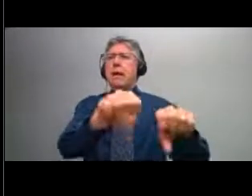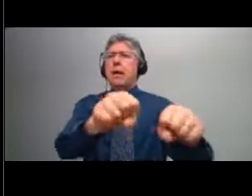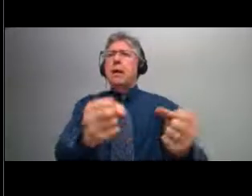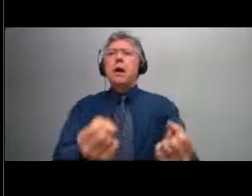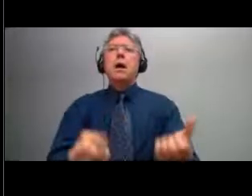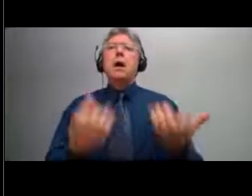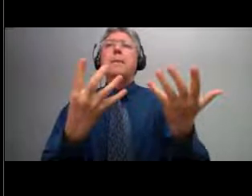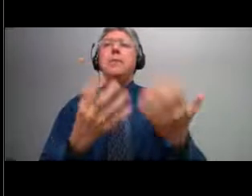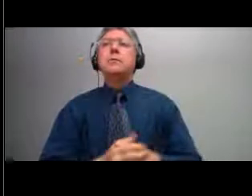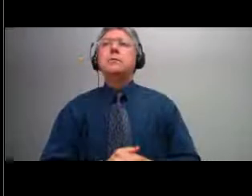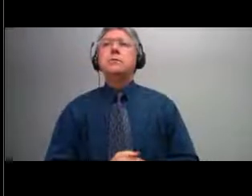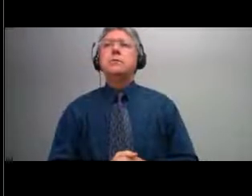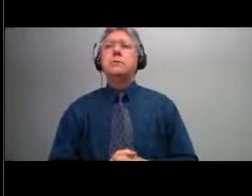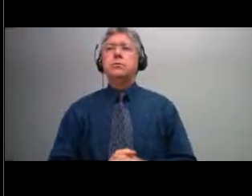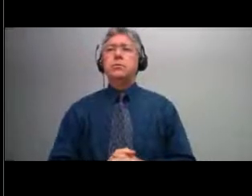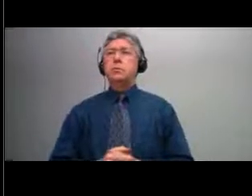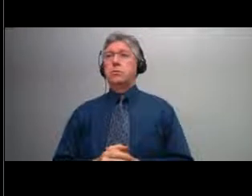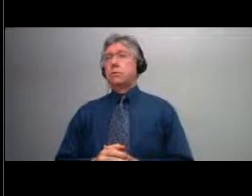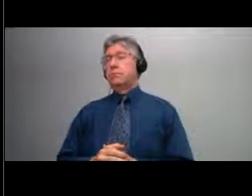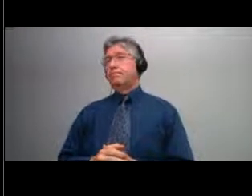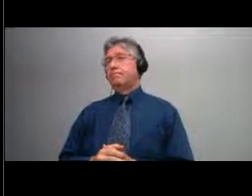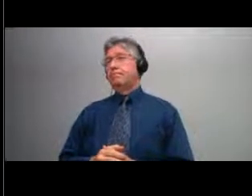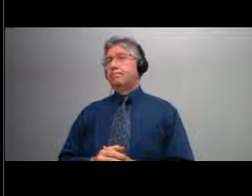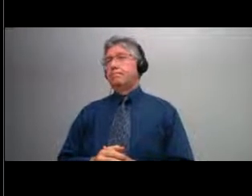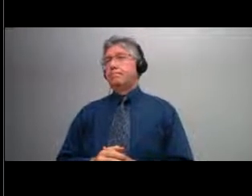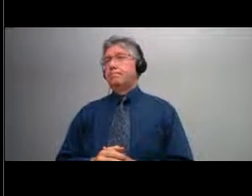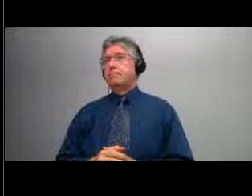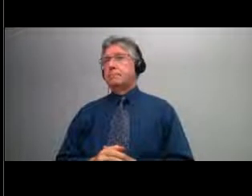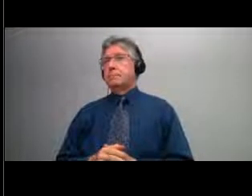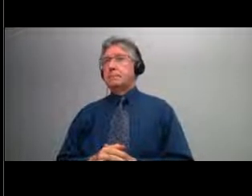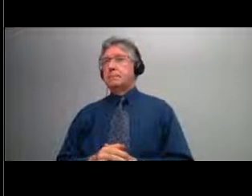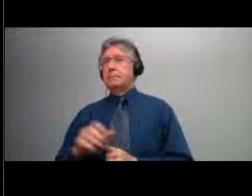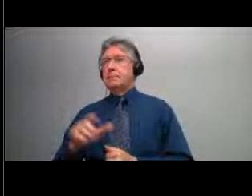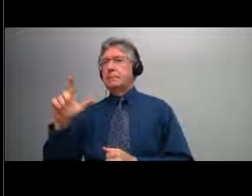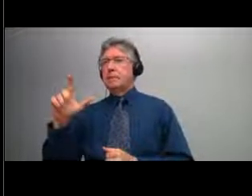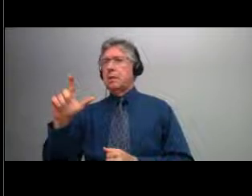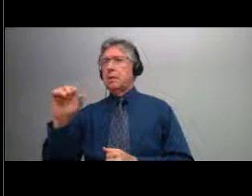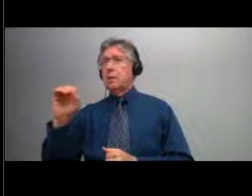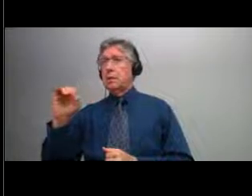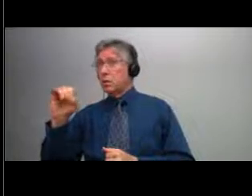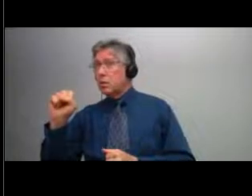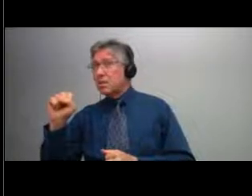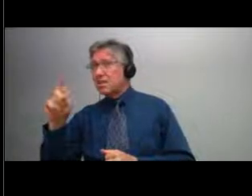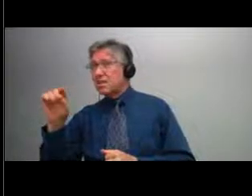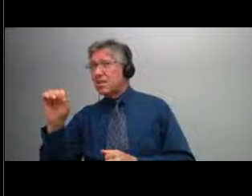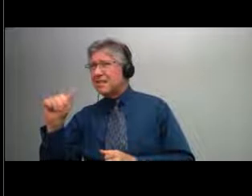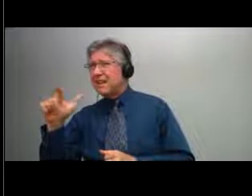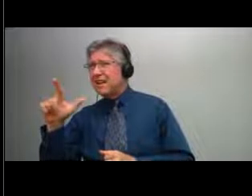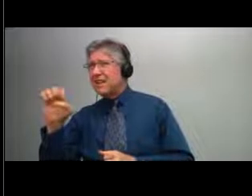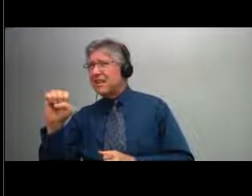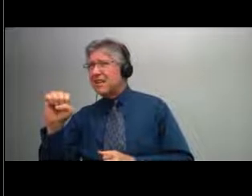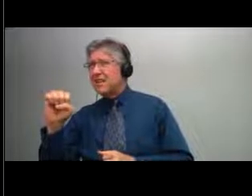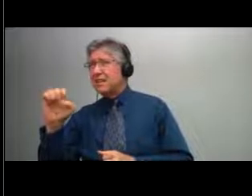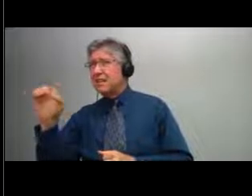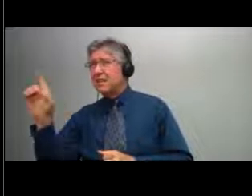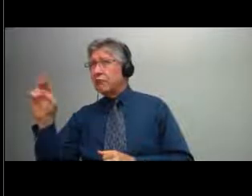So currently, sorry, Loisdale Drive, is that, can we go to that